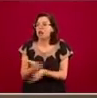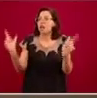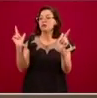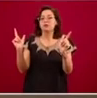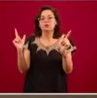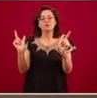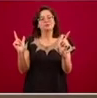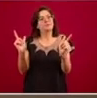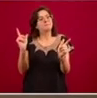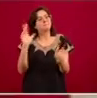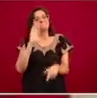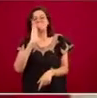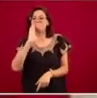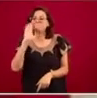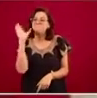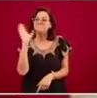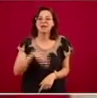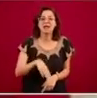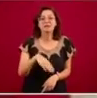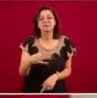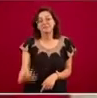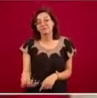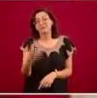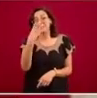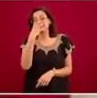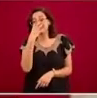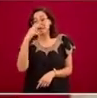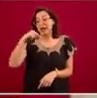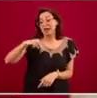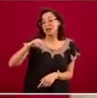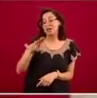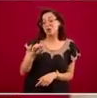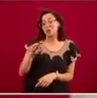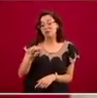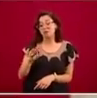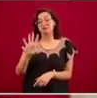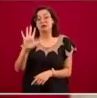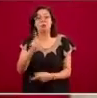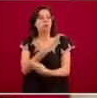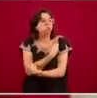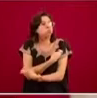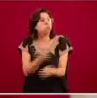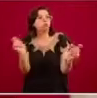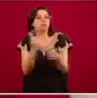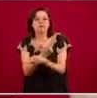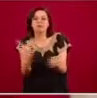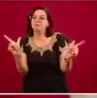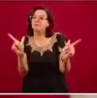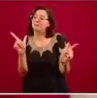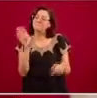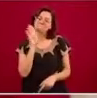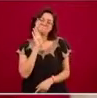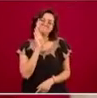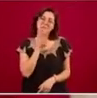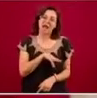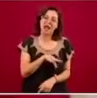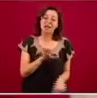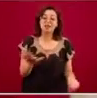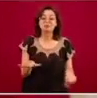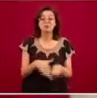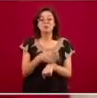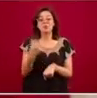waste of certain supplies that are very important, like the N95 masks. Why?